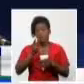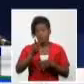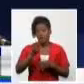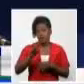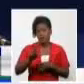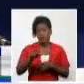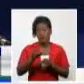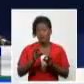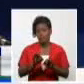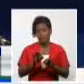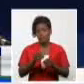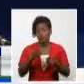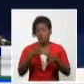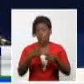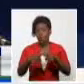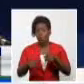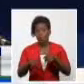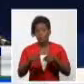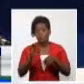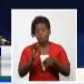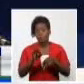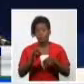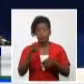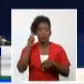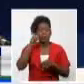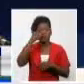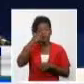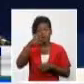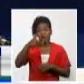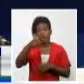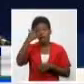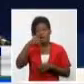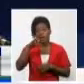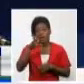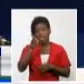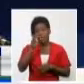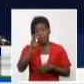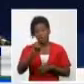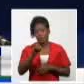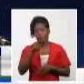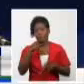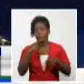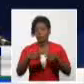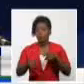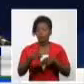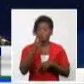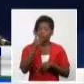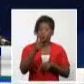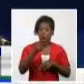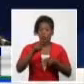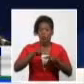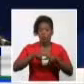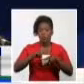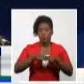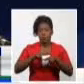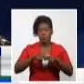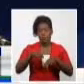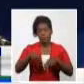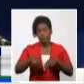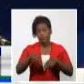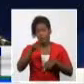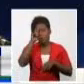We have to report as well that among the patients admitted to our hospitals diagnosed with COVID-19, we have